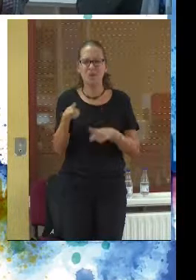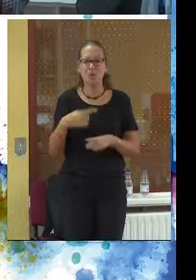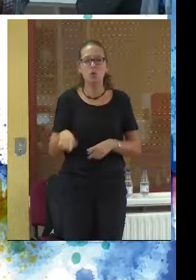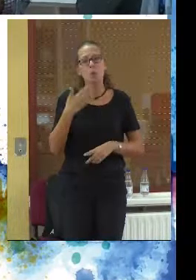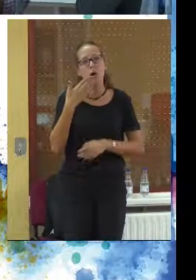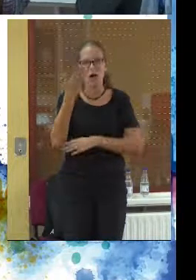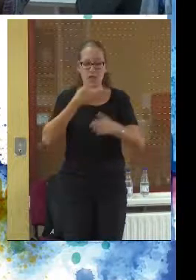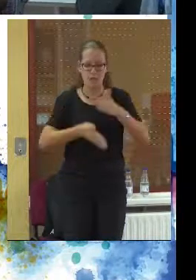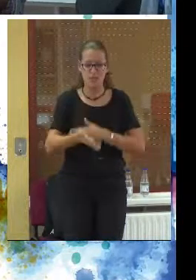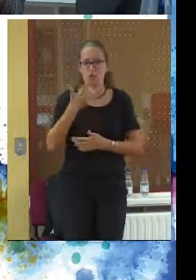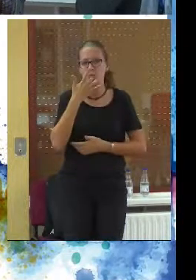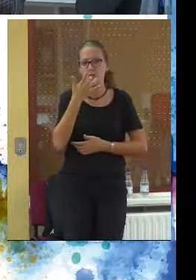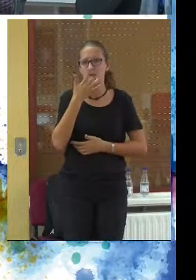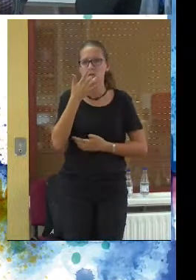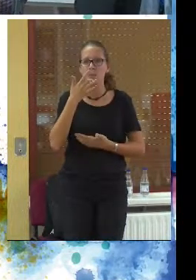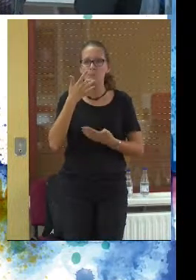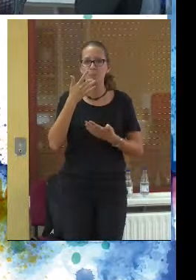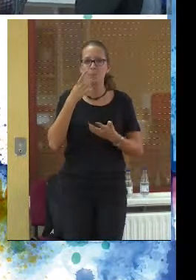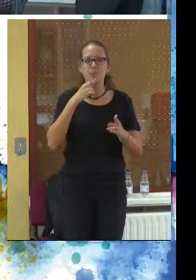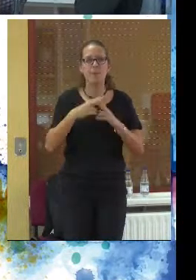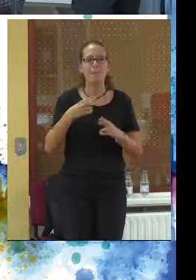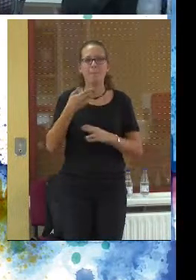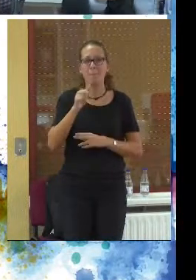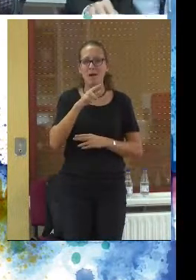other elements for accessibility,